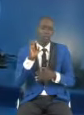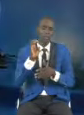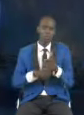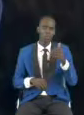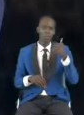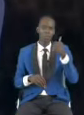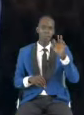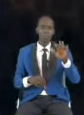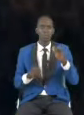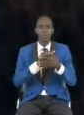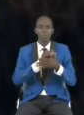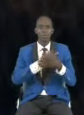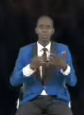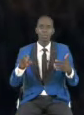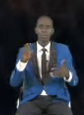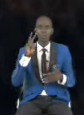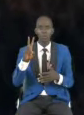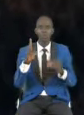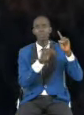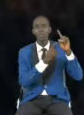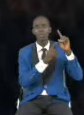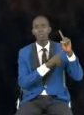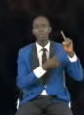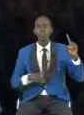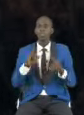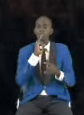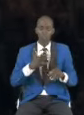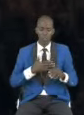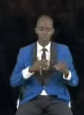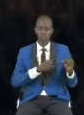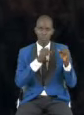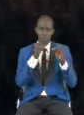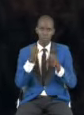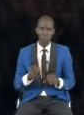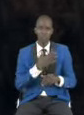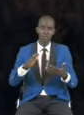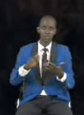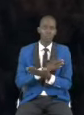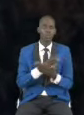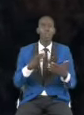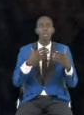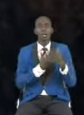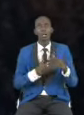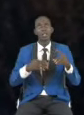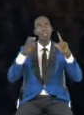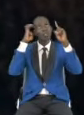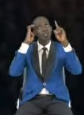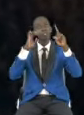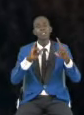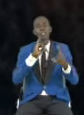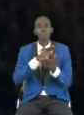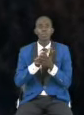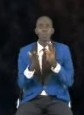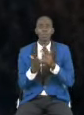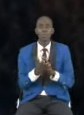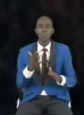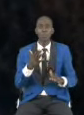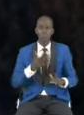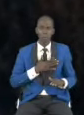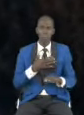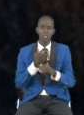my strength and song, and is become my